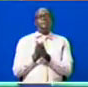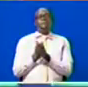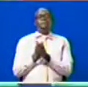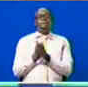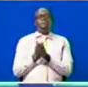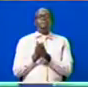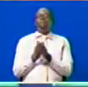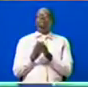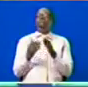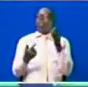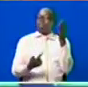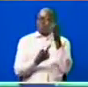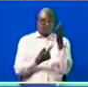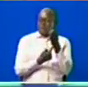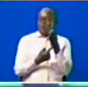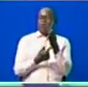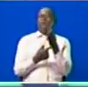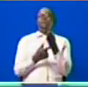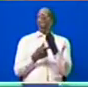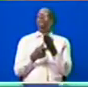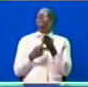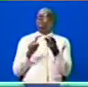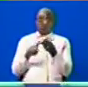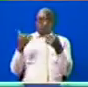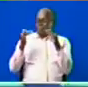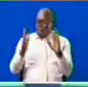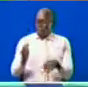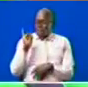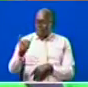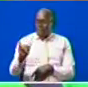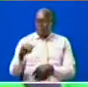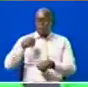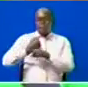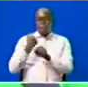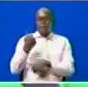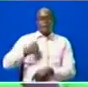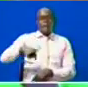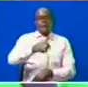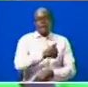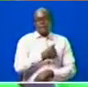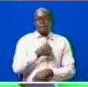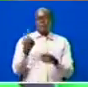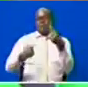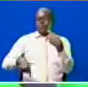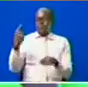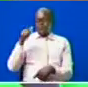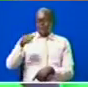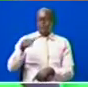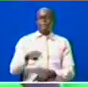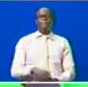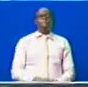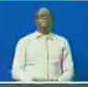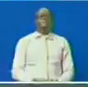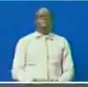between the technical bench and the players. That is what has made us actually to get out of the bottom of the league.